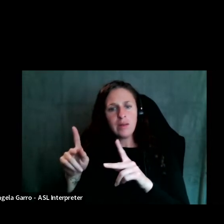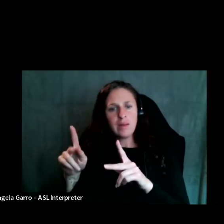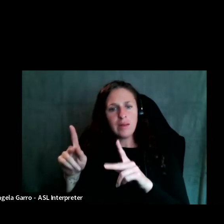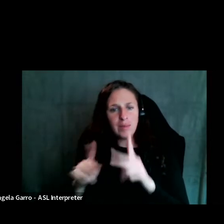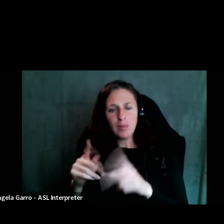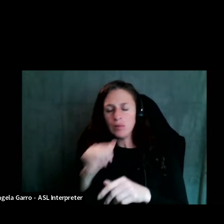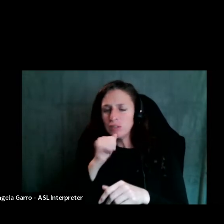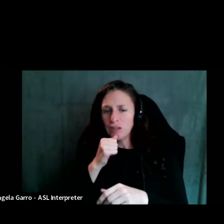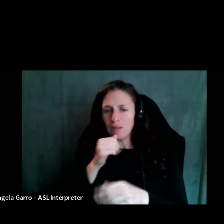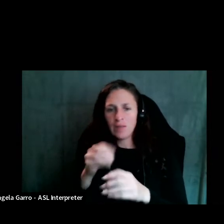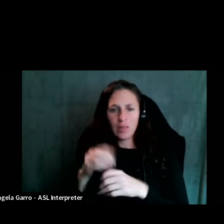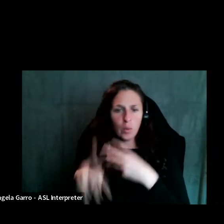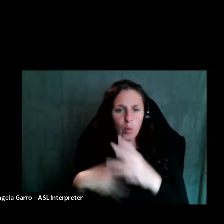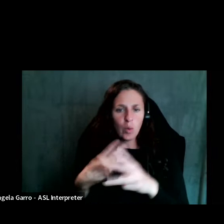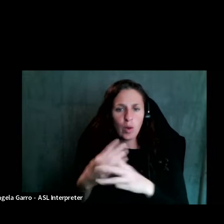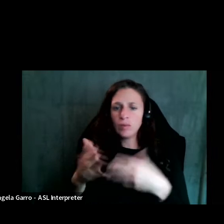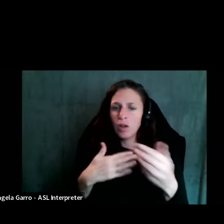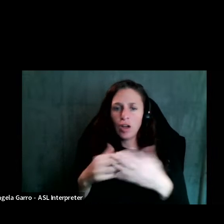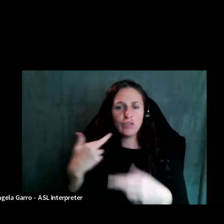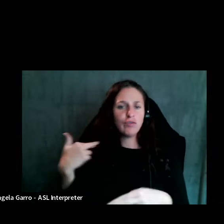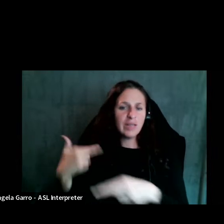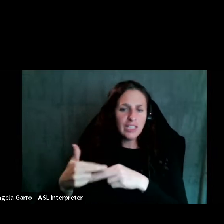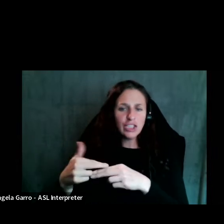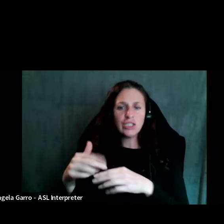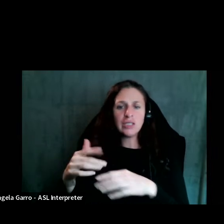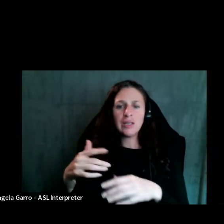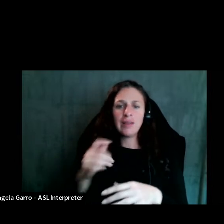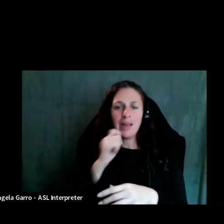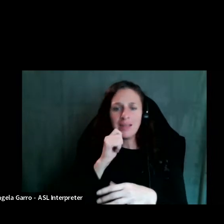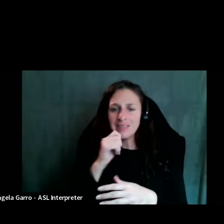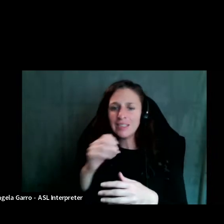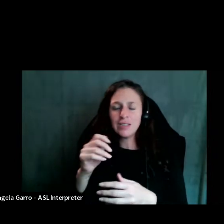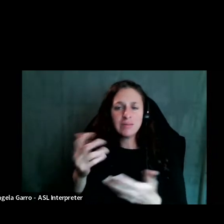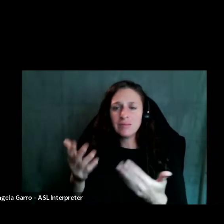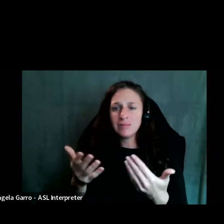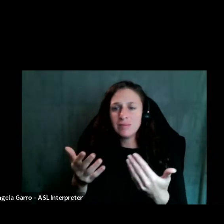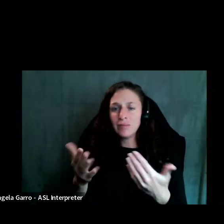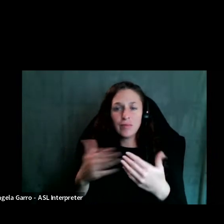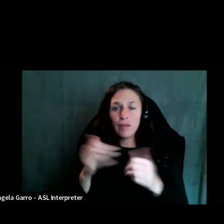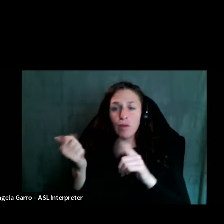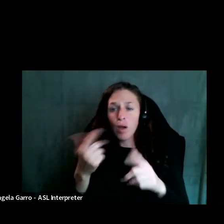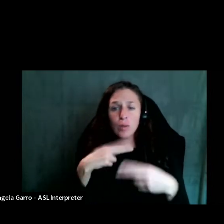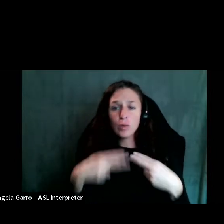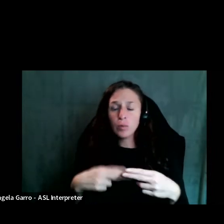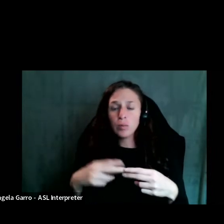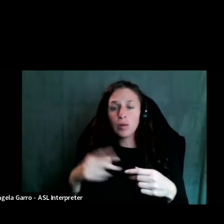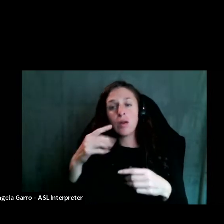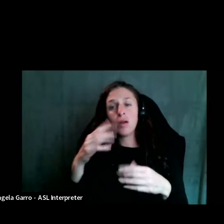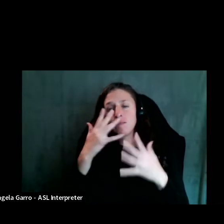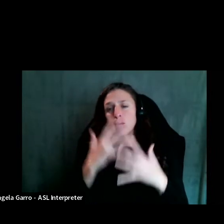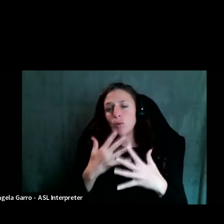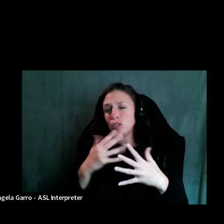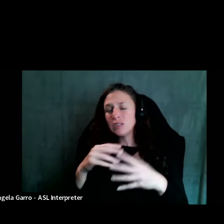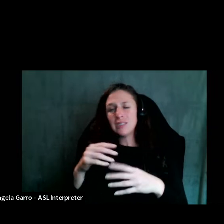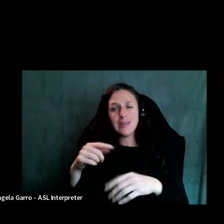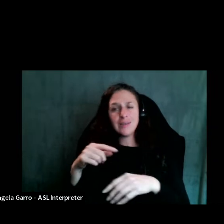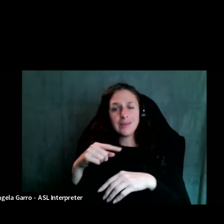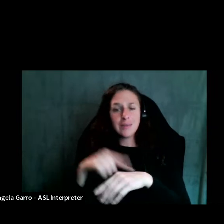religion, ethnicity, or race. For all human, Unfortunately, time and time, it seems